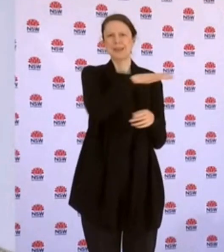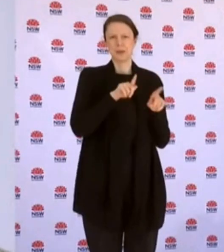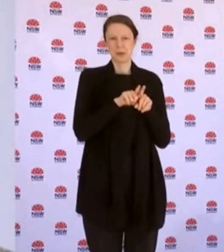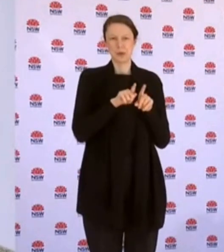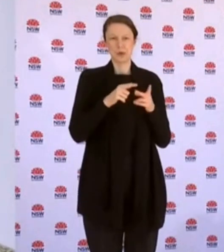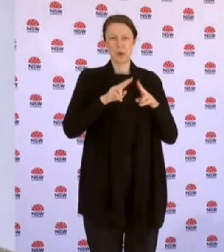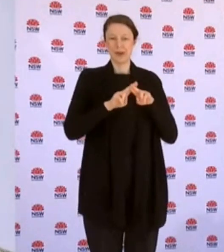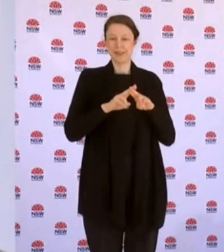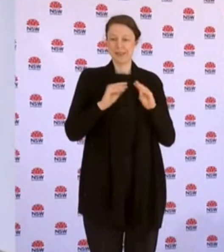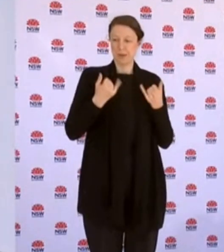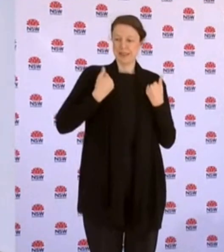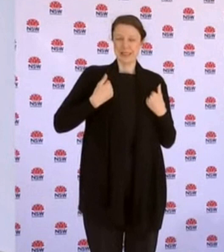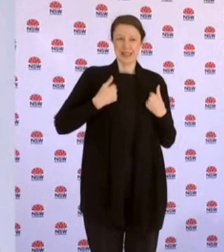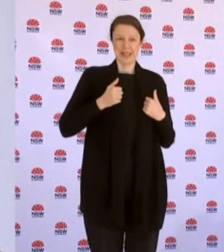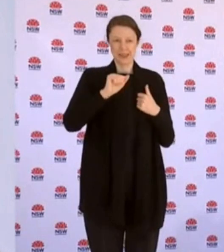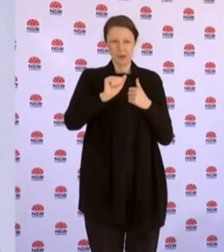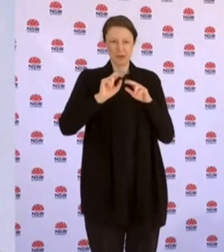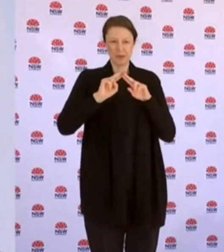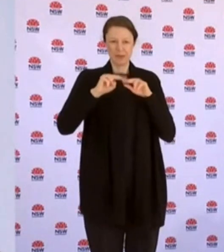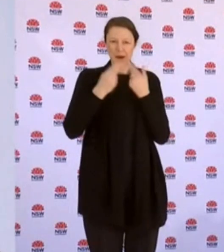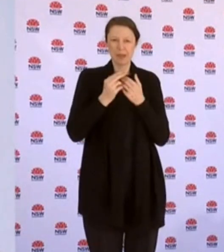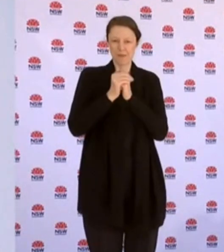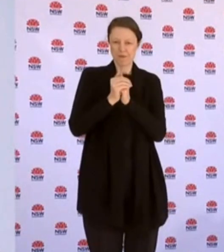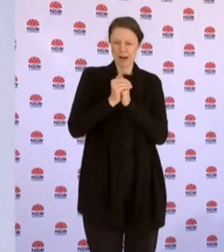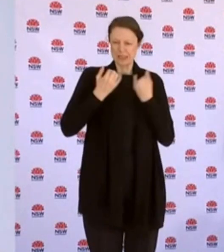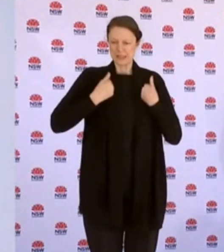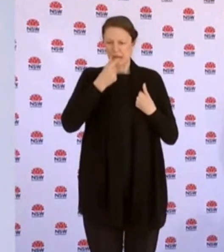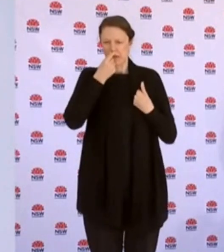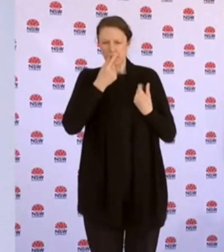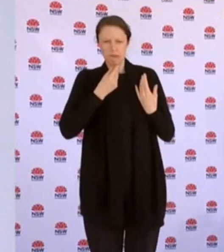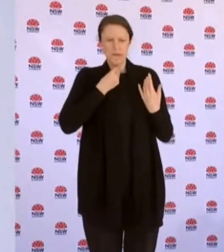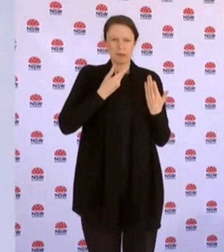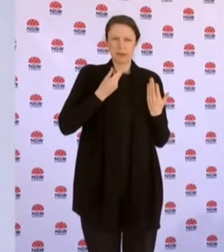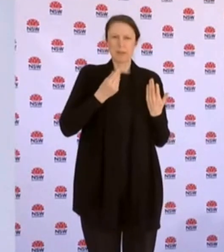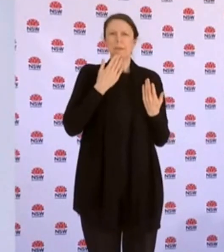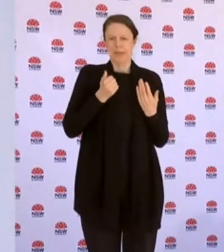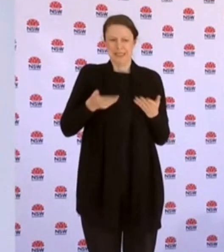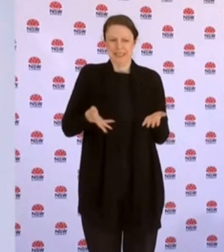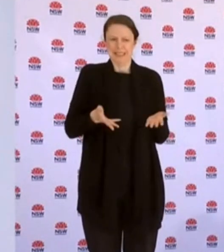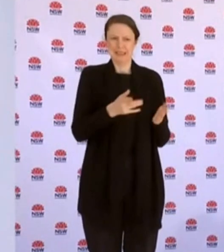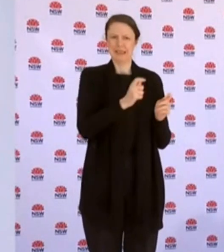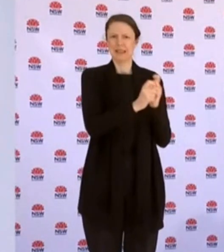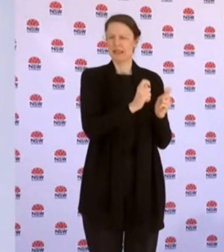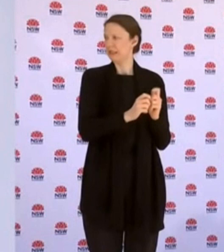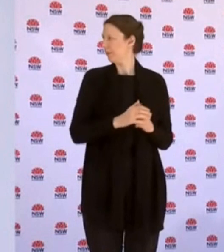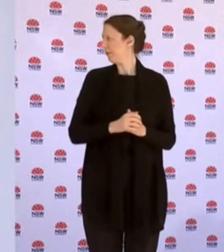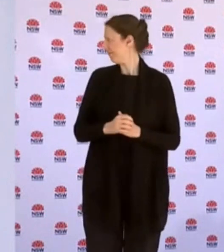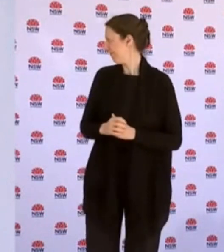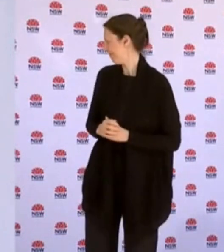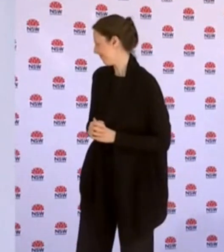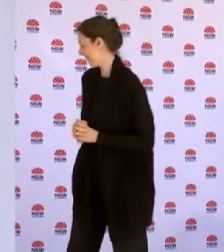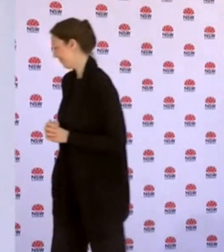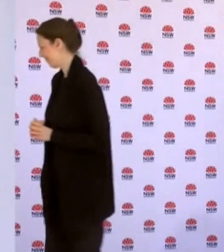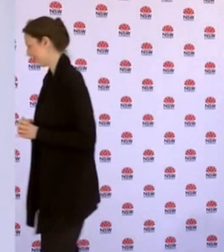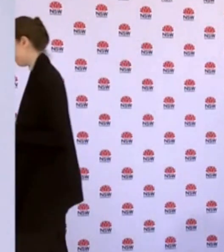get testing. Be very cautious about attending work if you're in a house place where there's any symptoms in that household. You gave